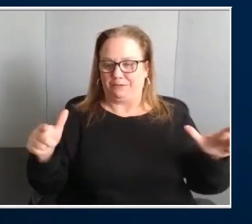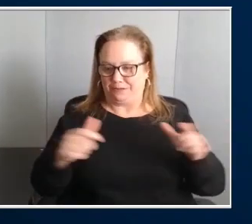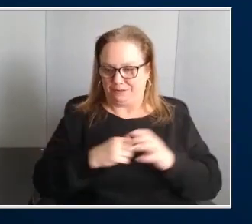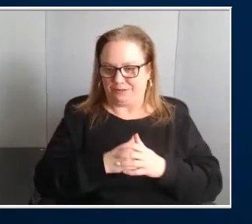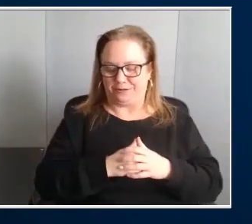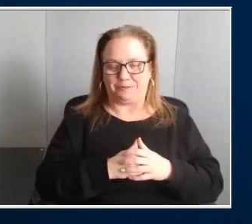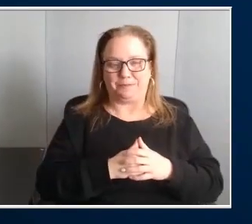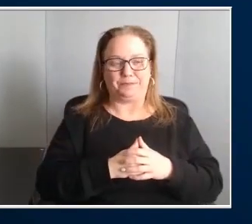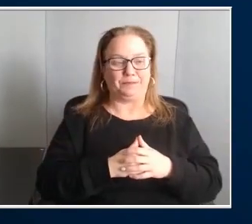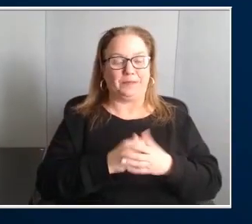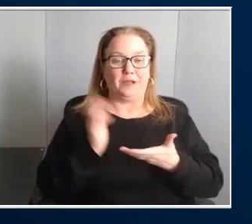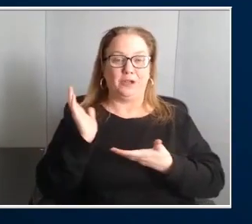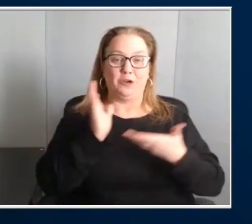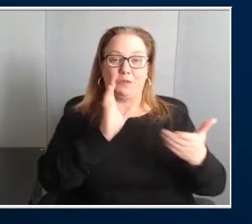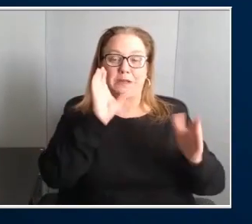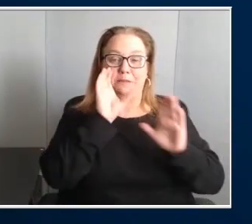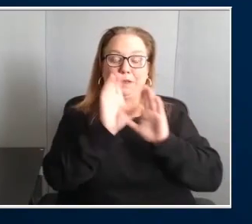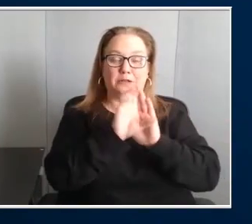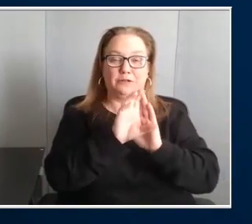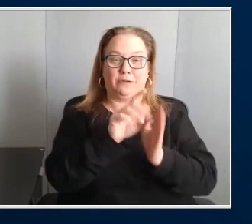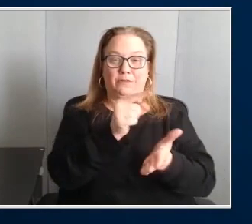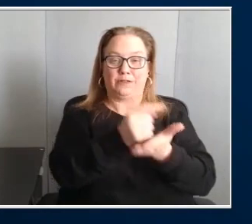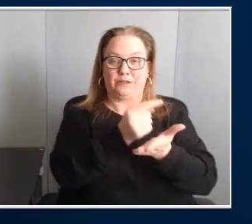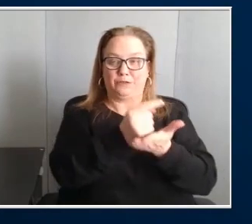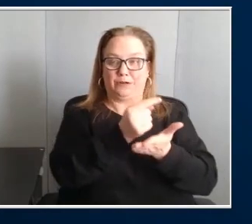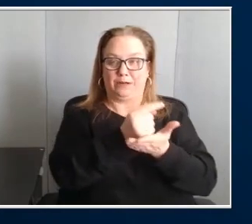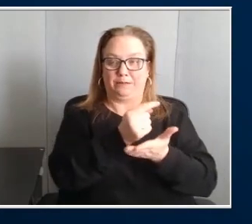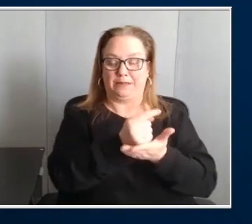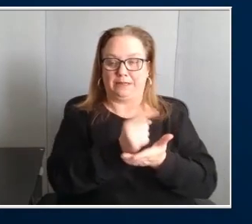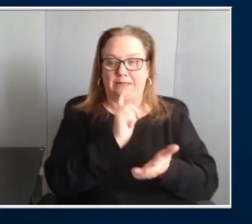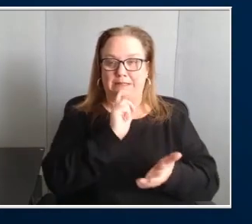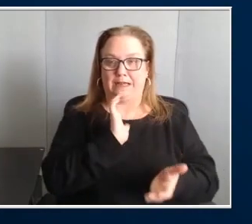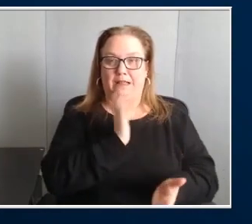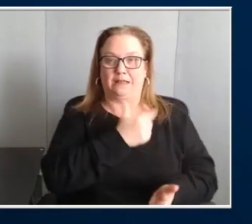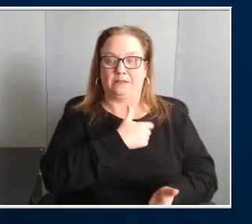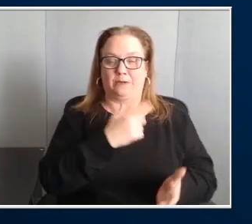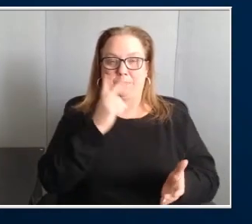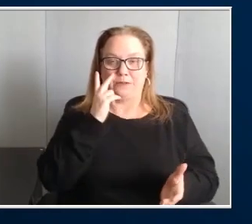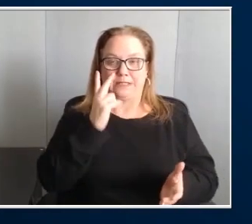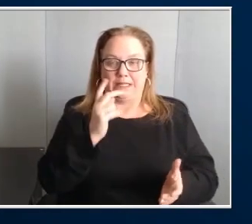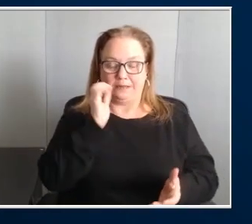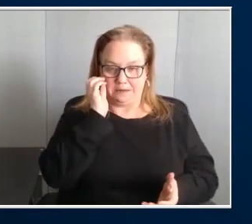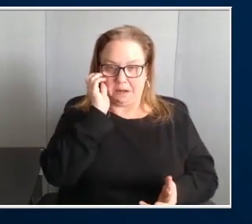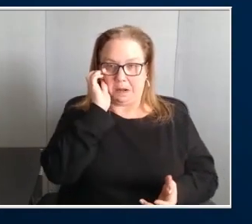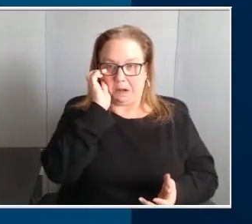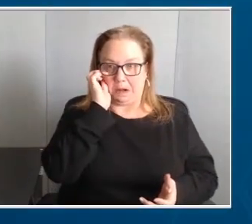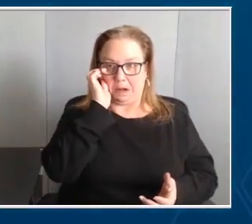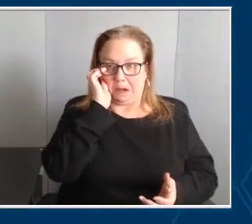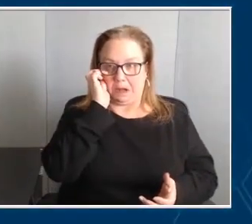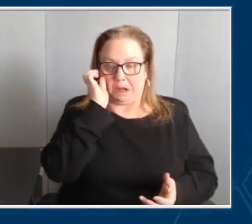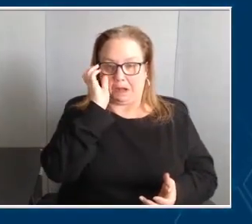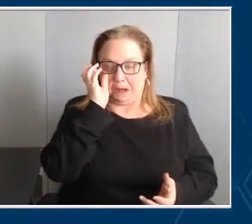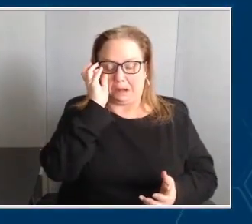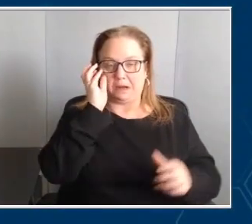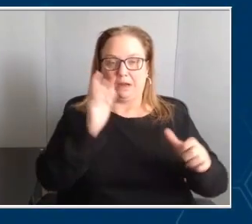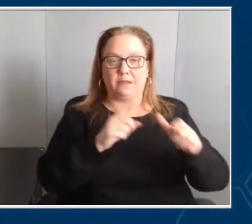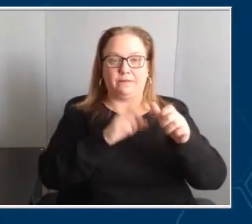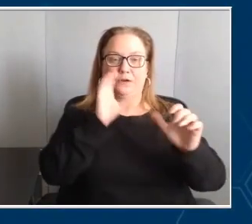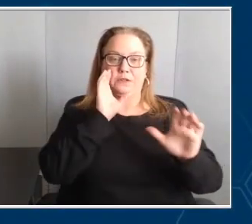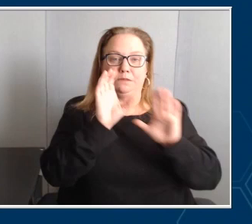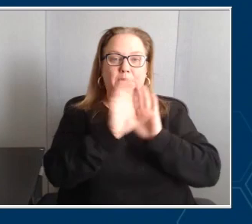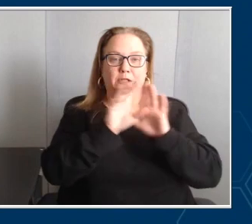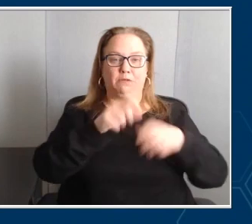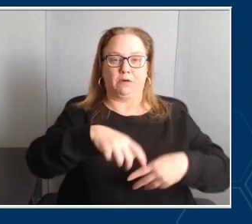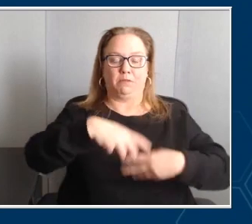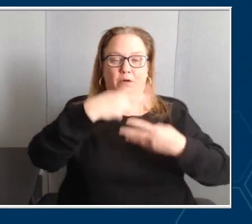brought some of the images of Michael's treatment. Tell us what we're seeing. Yes. So the first picture that we're going to pull up.